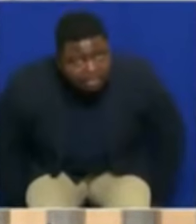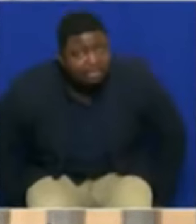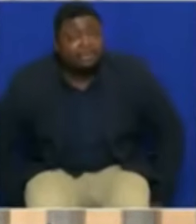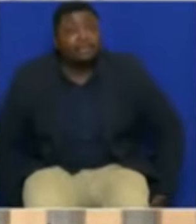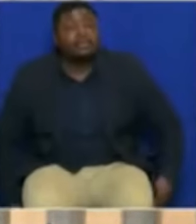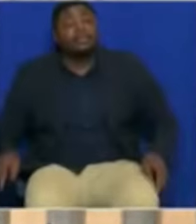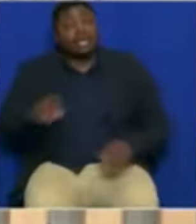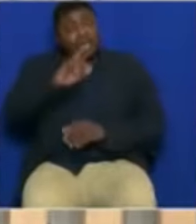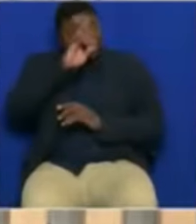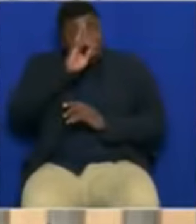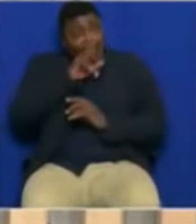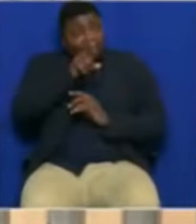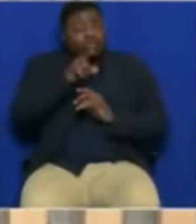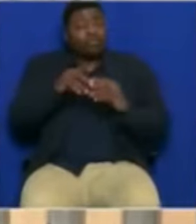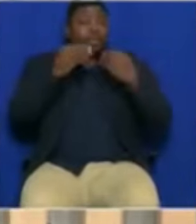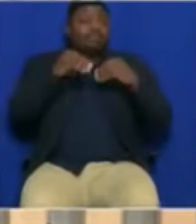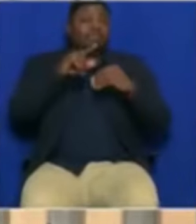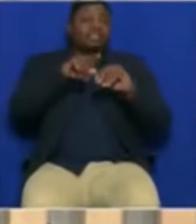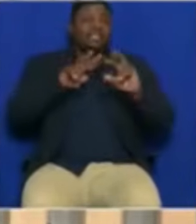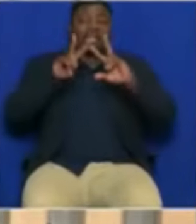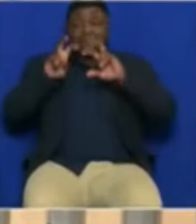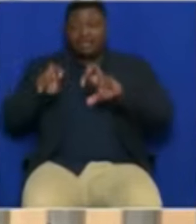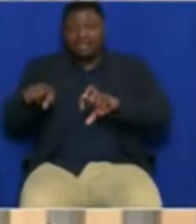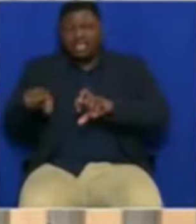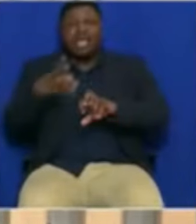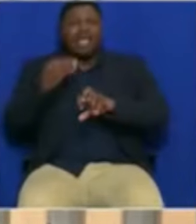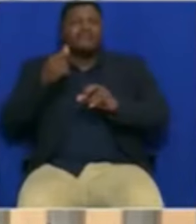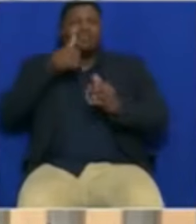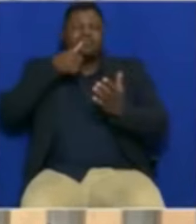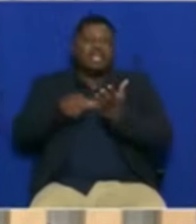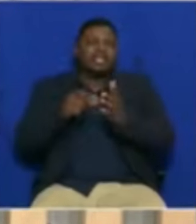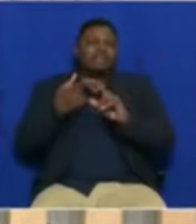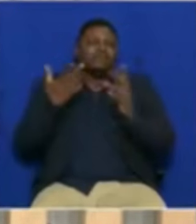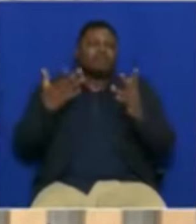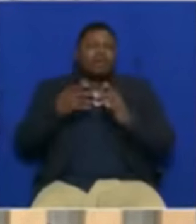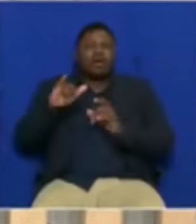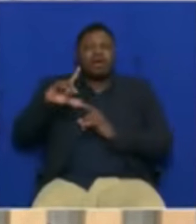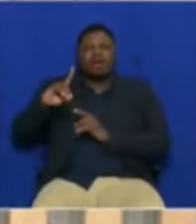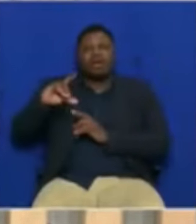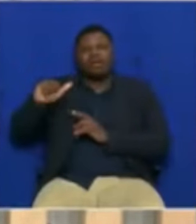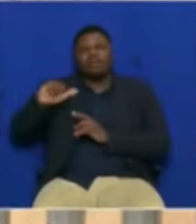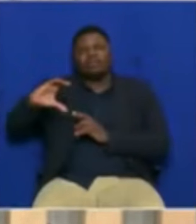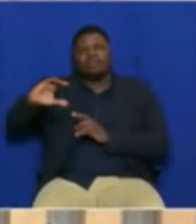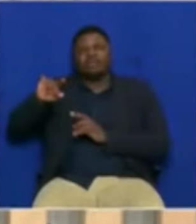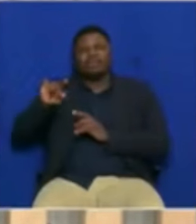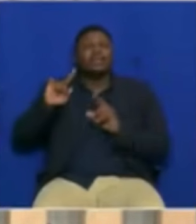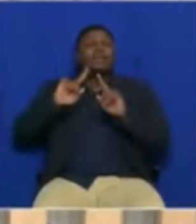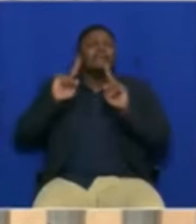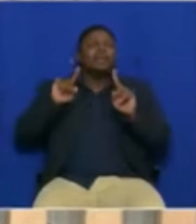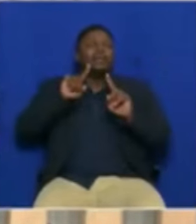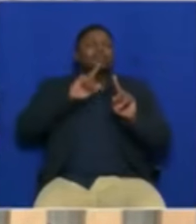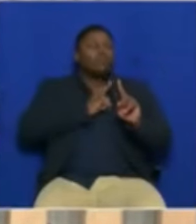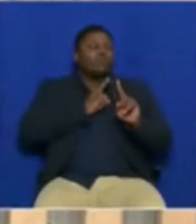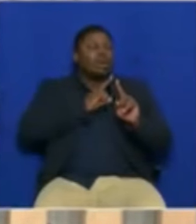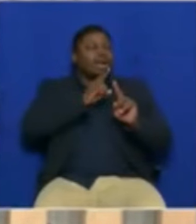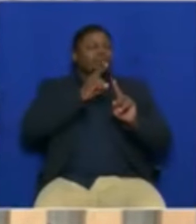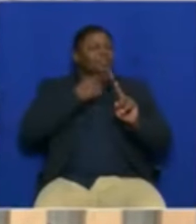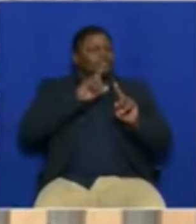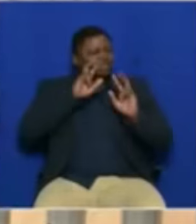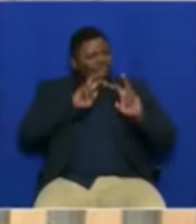from IDEC. Why don't you do things in a straightforward manner? Particularly in light of the fact that you